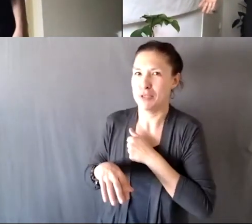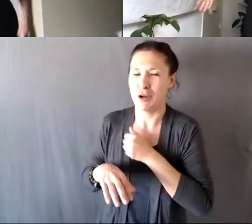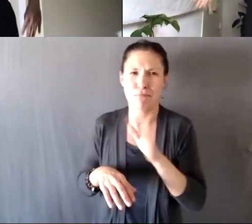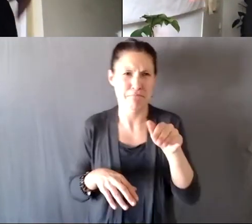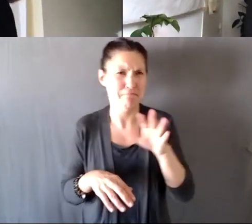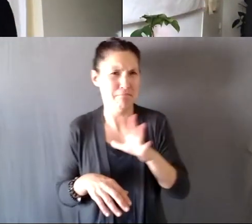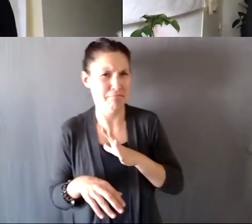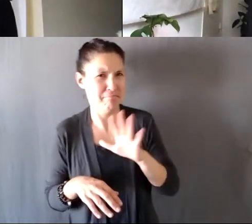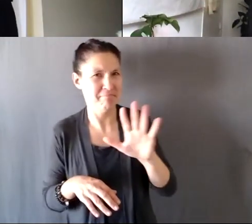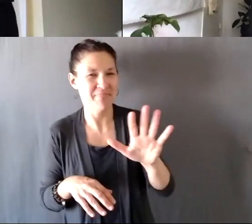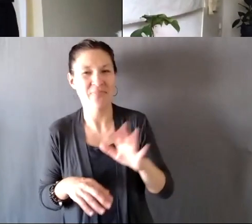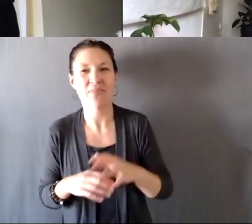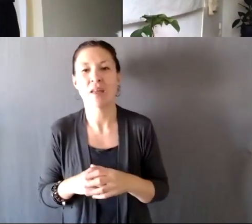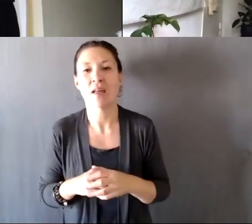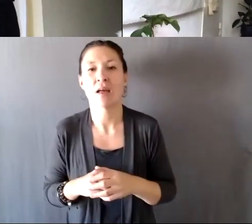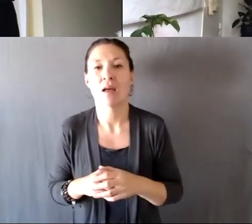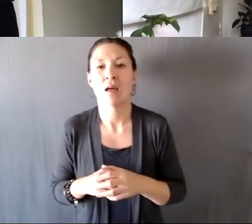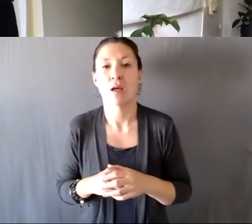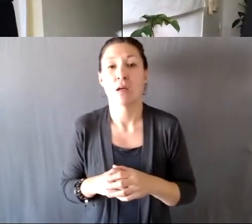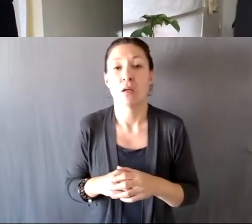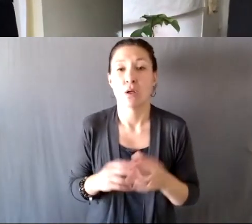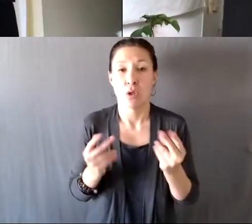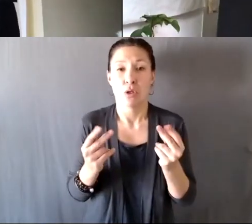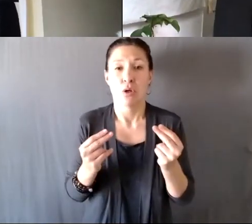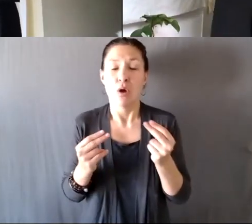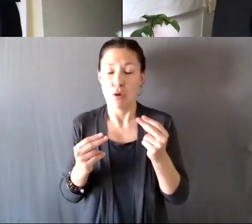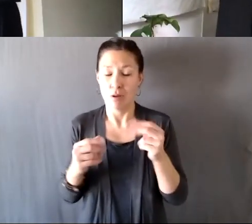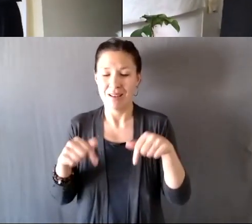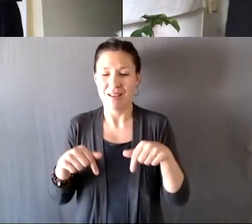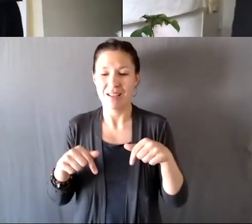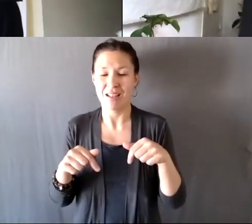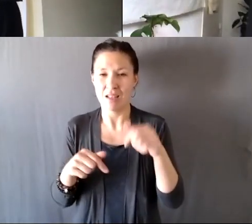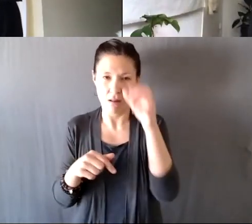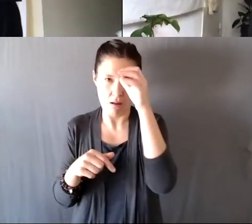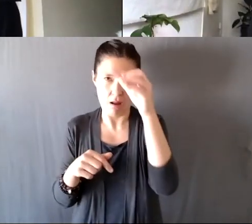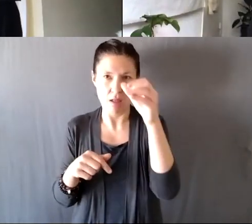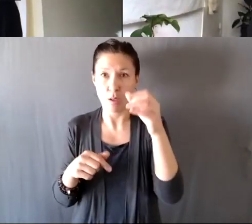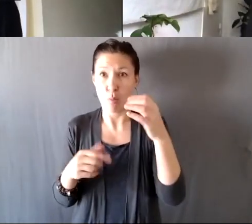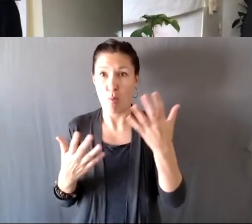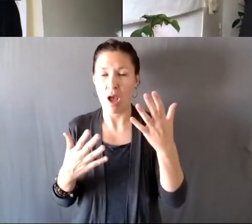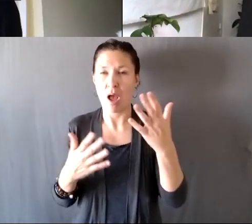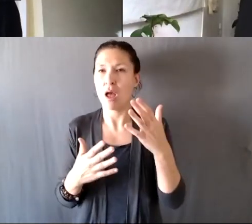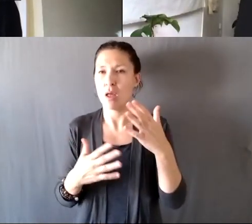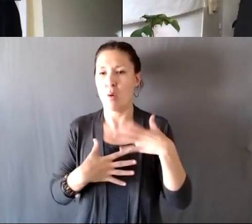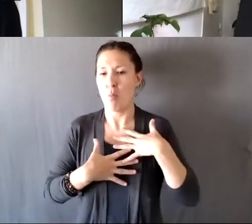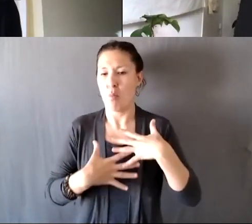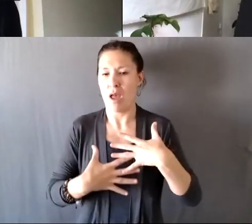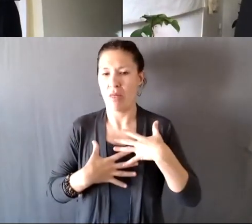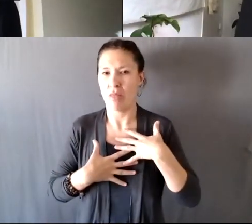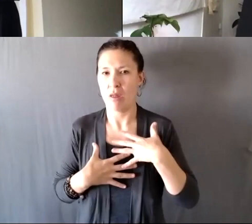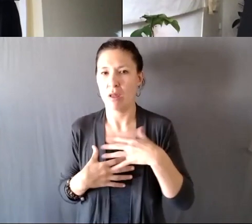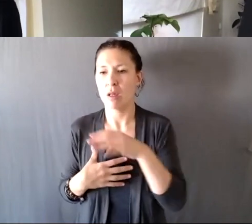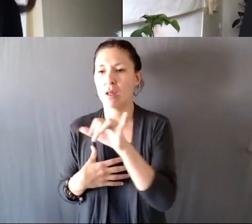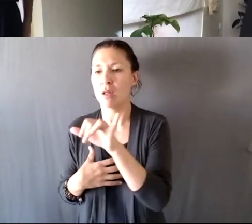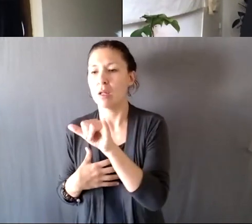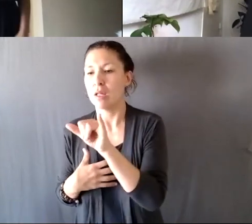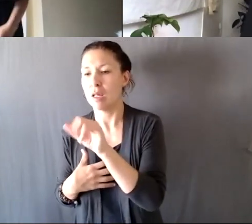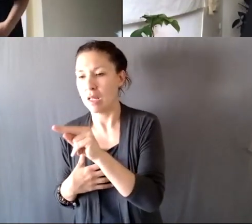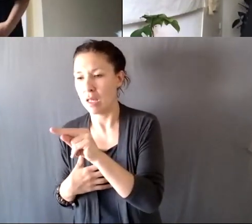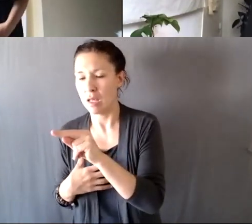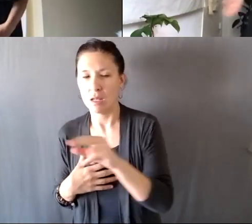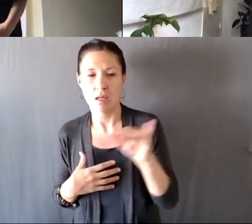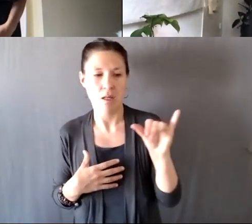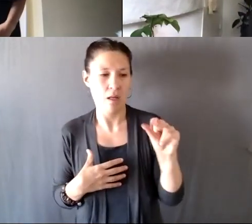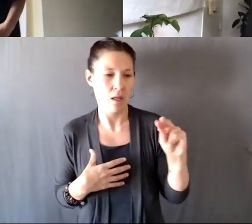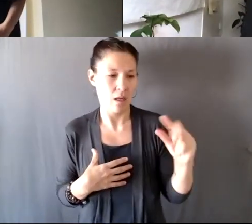But for now, what we can focus on is this concept of the breath, yin yang, of yin inhaling,